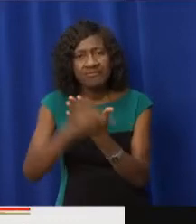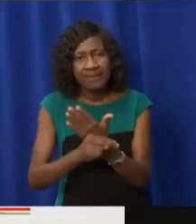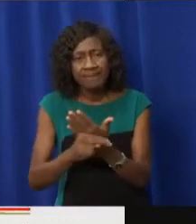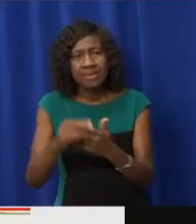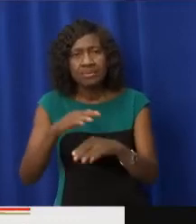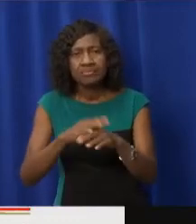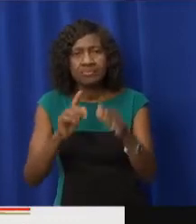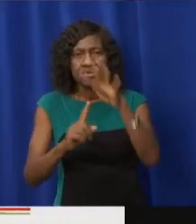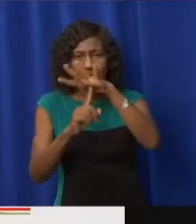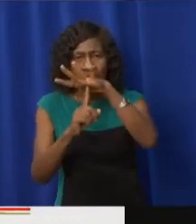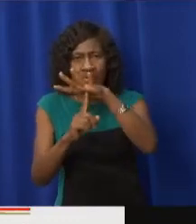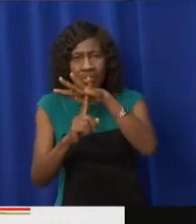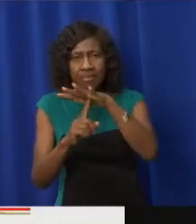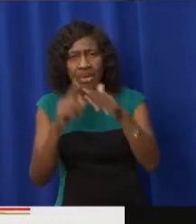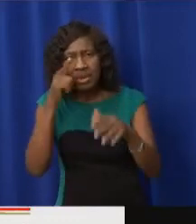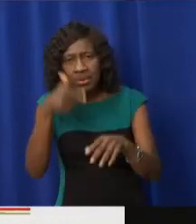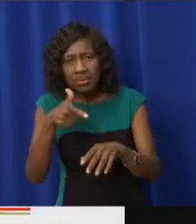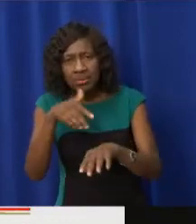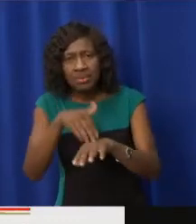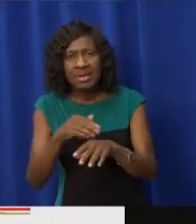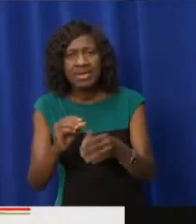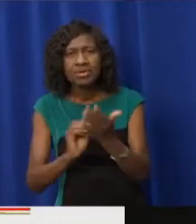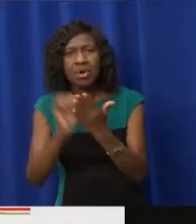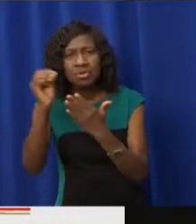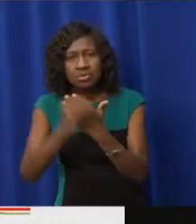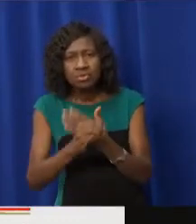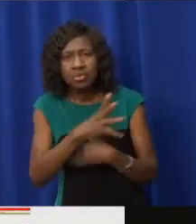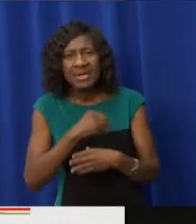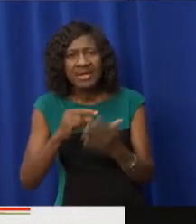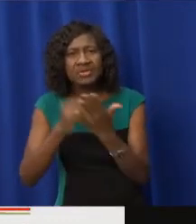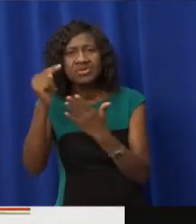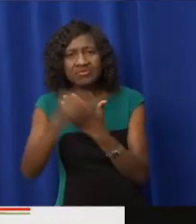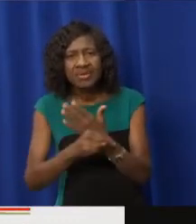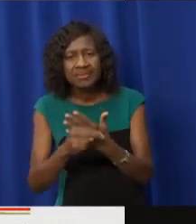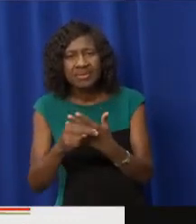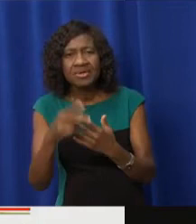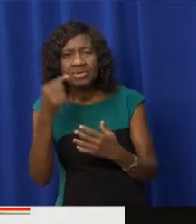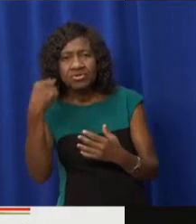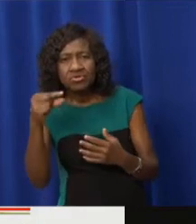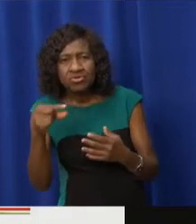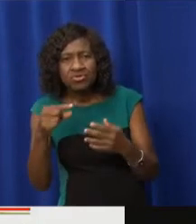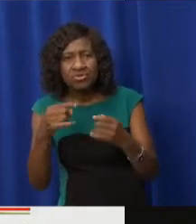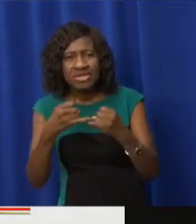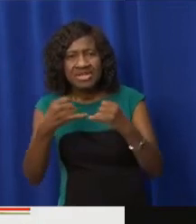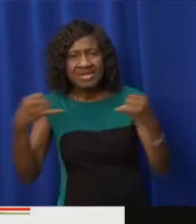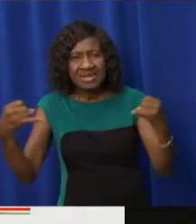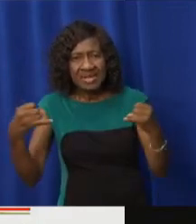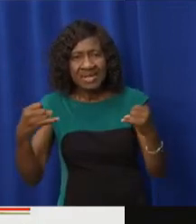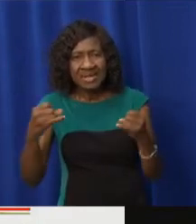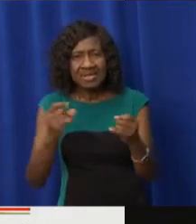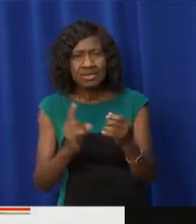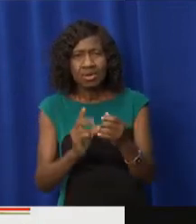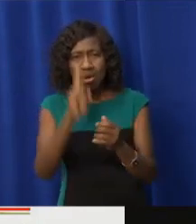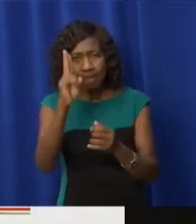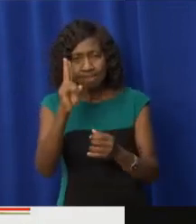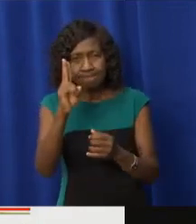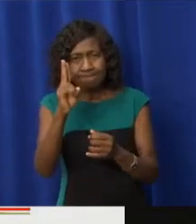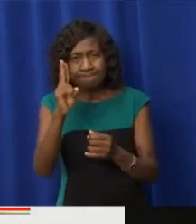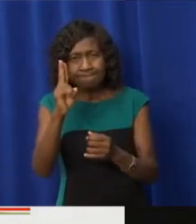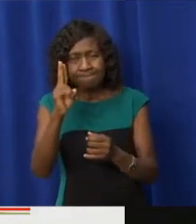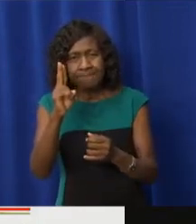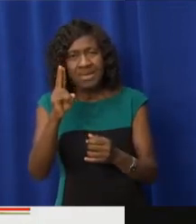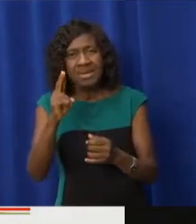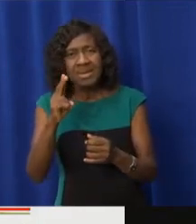graph, look to October, November, and you can see that even that green line jumps up. And why does it jump up? That's